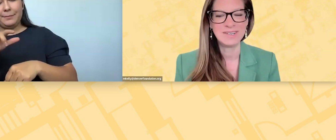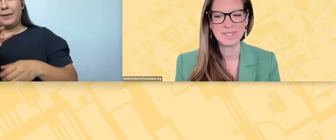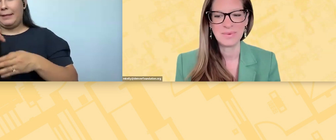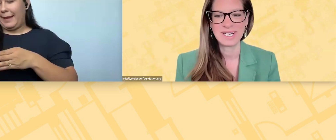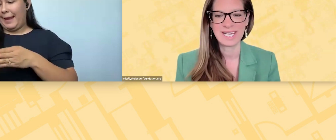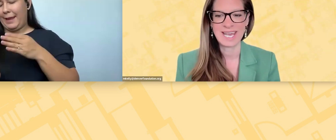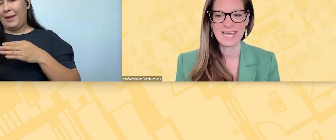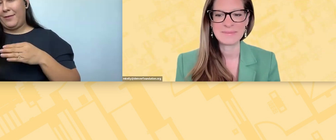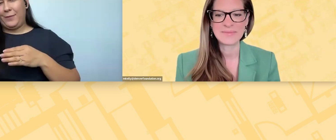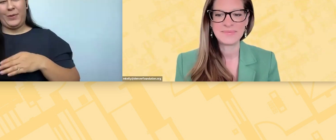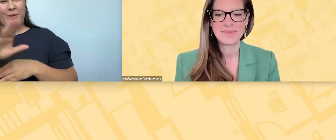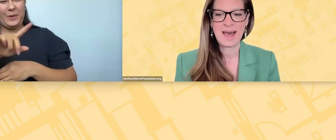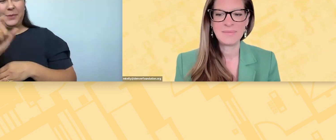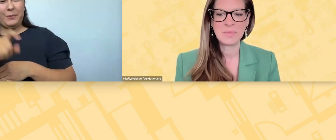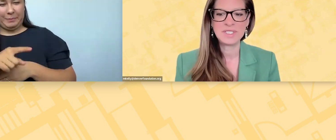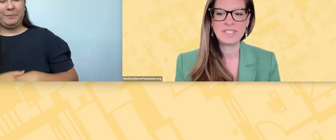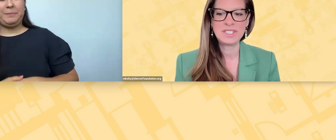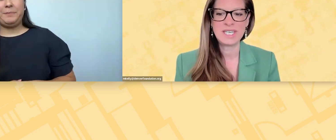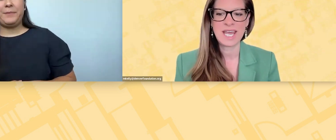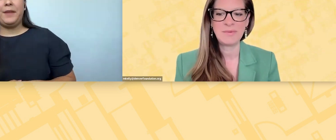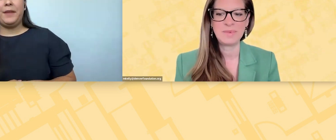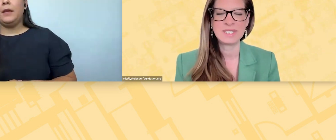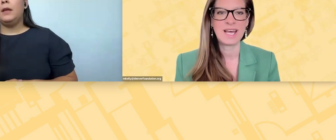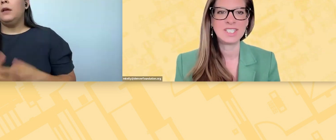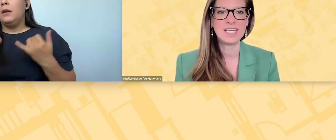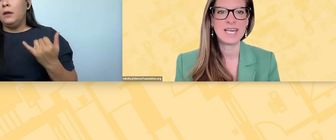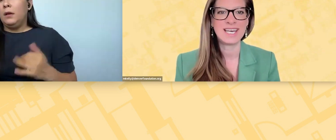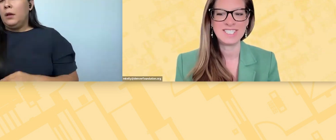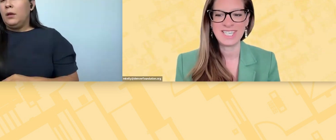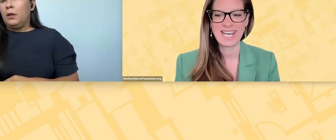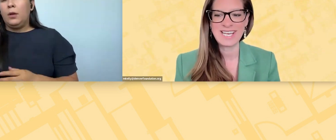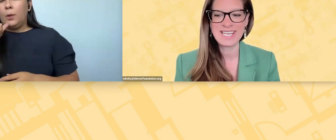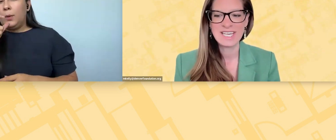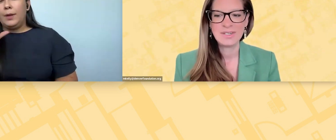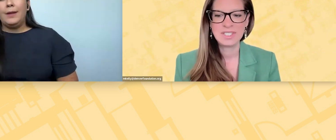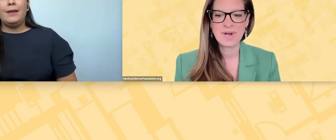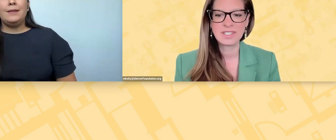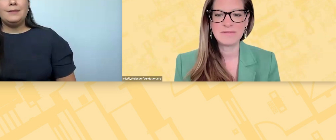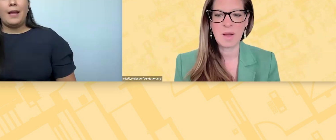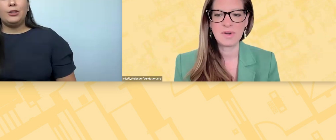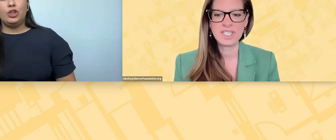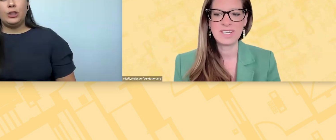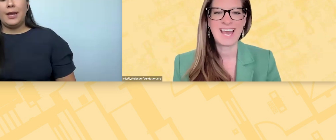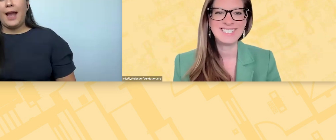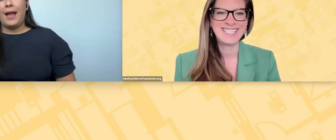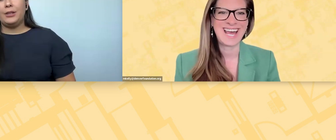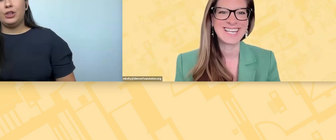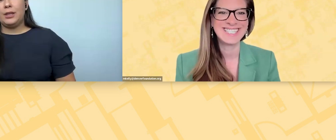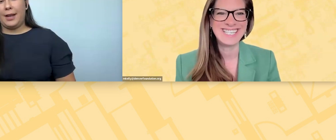which I know you'll want to get in. Your presenters today will be Sachi Ashita, who's the Director of